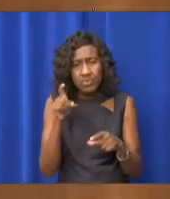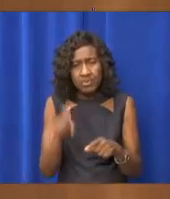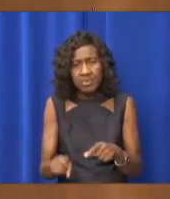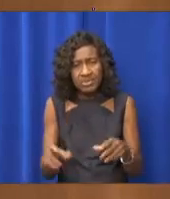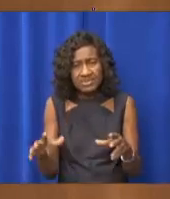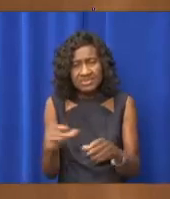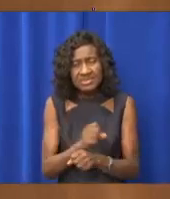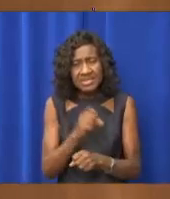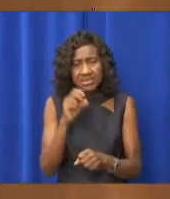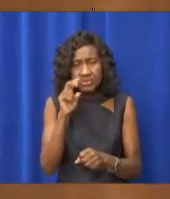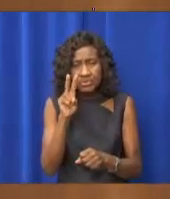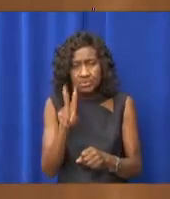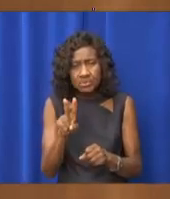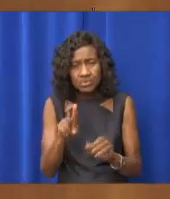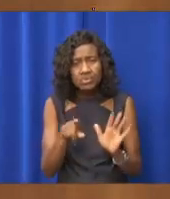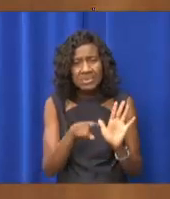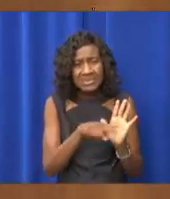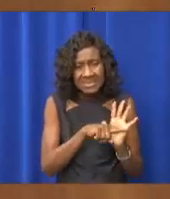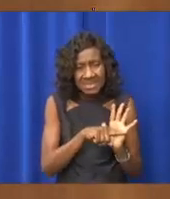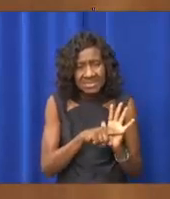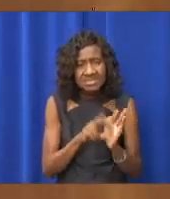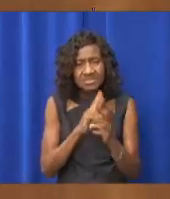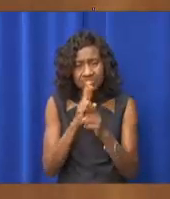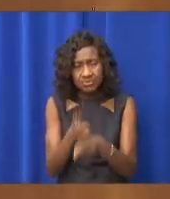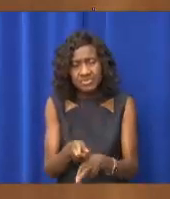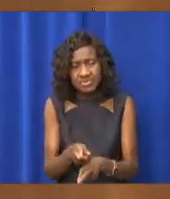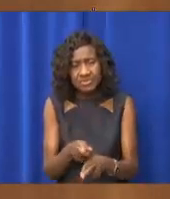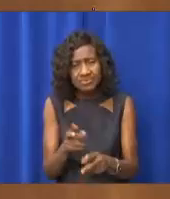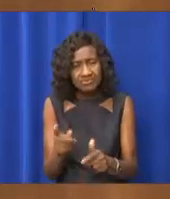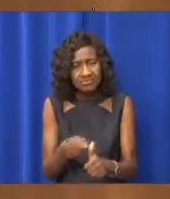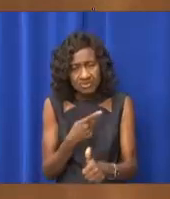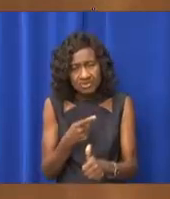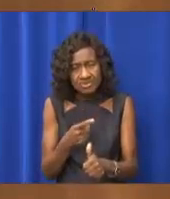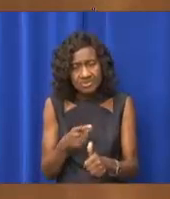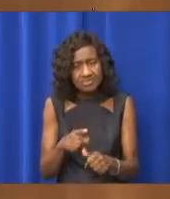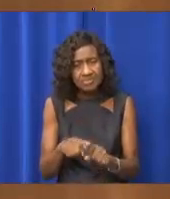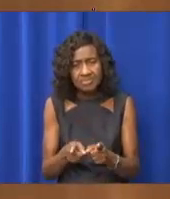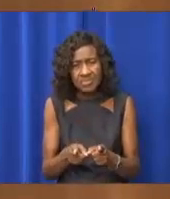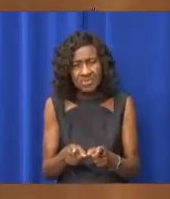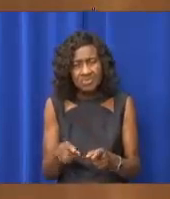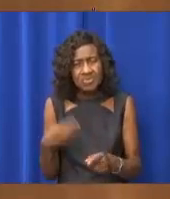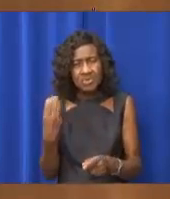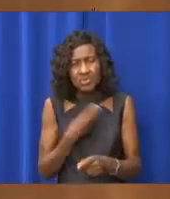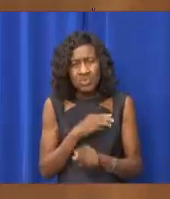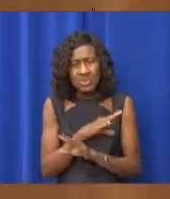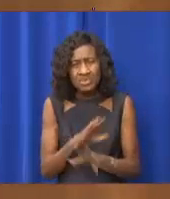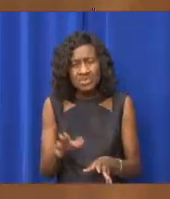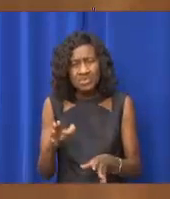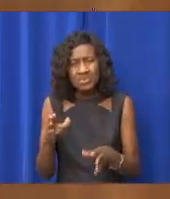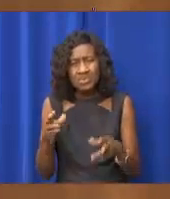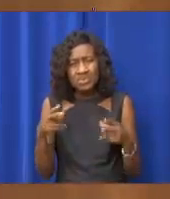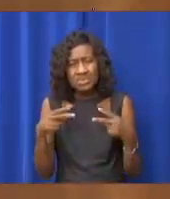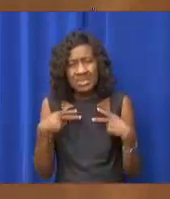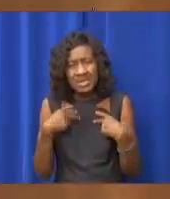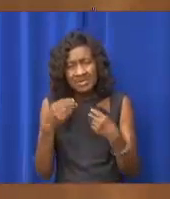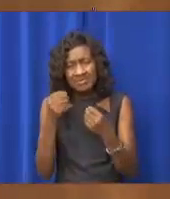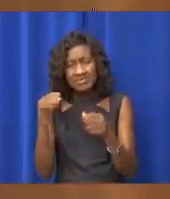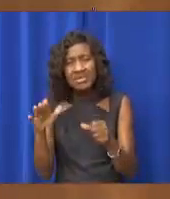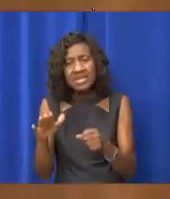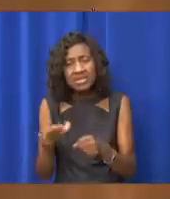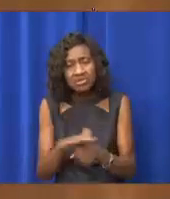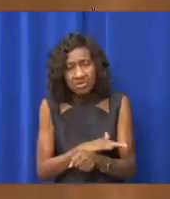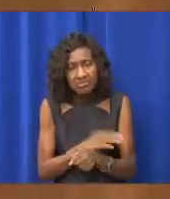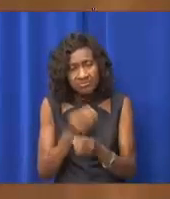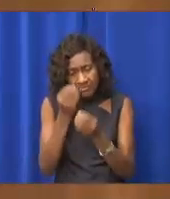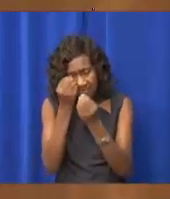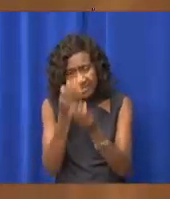you after 7 days. But we don't have enough hard evidence in order to say, okay, we have the confidence, after 7